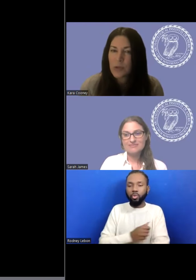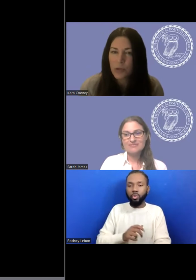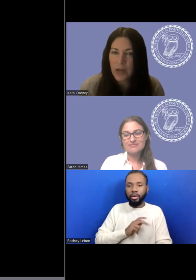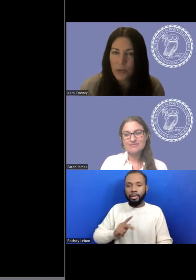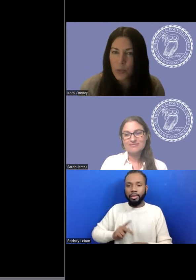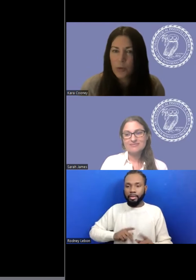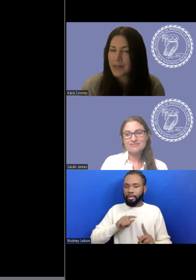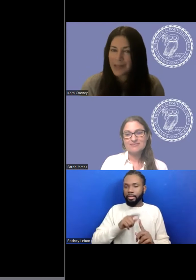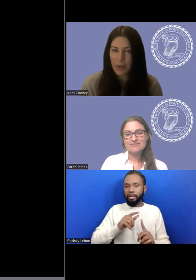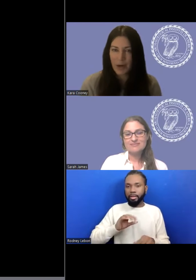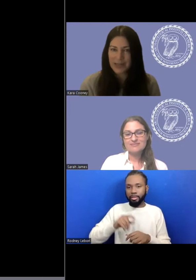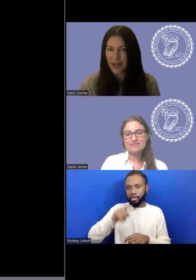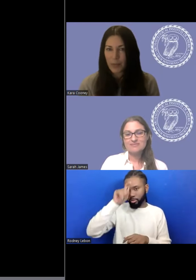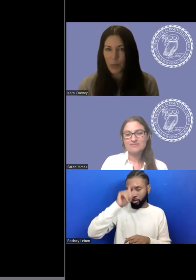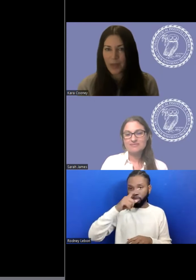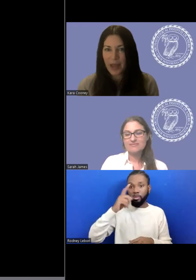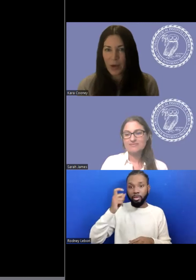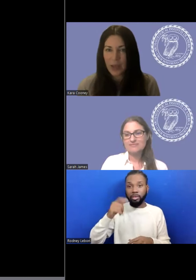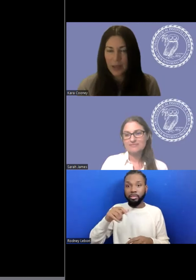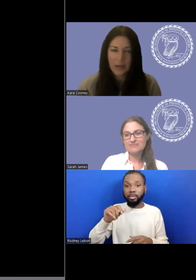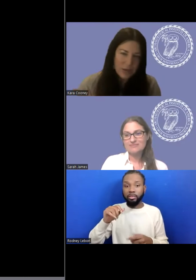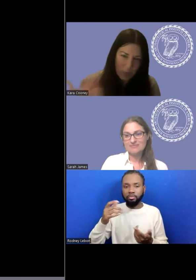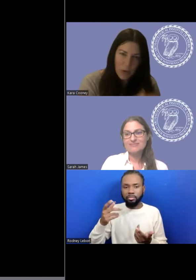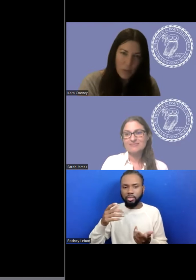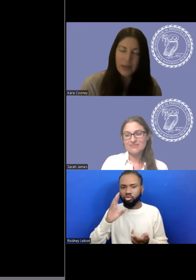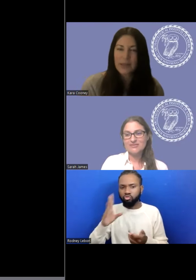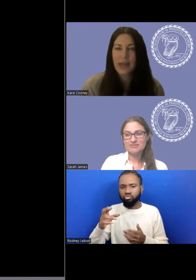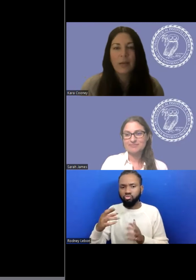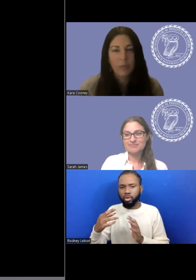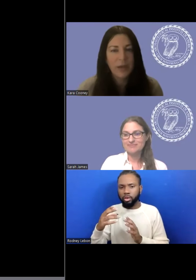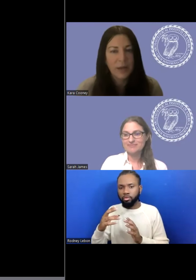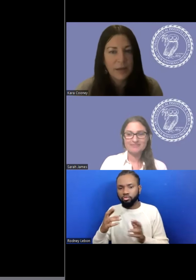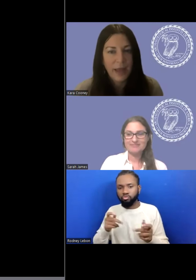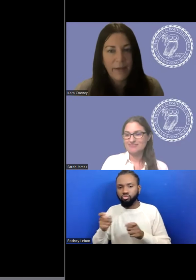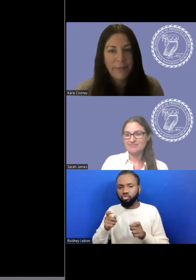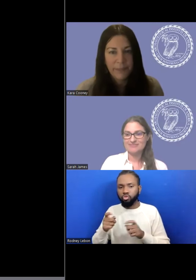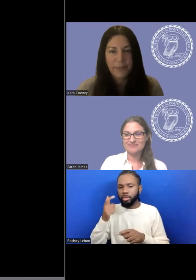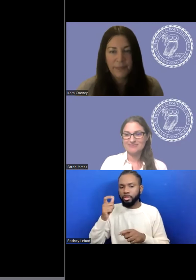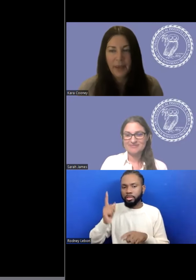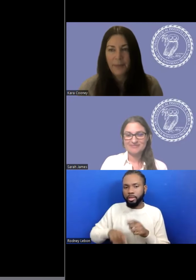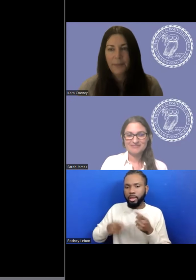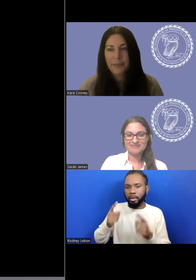There was no direct rule because empires cannot be run that way. There's more one can say, but yeah.